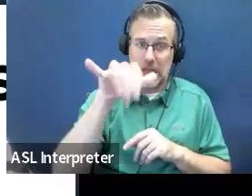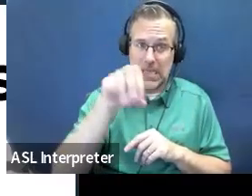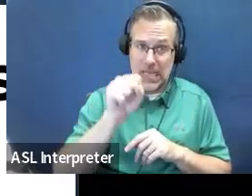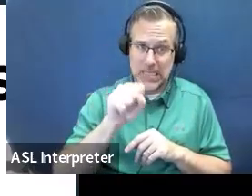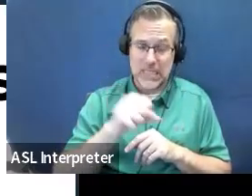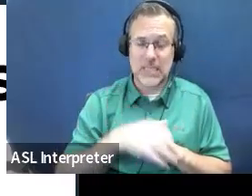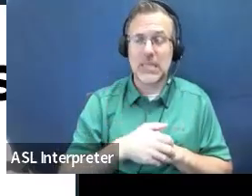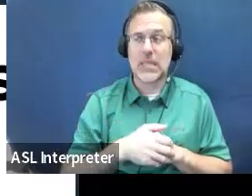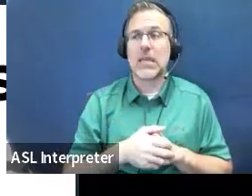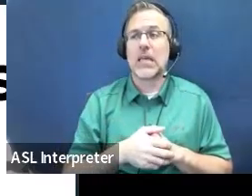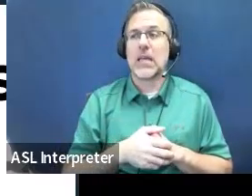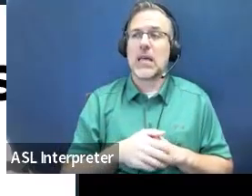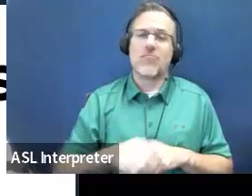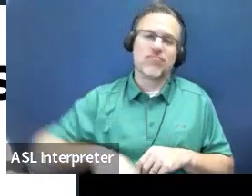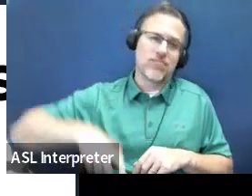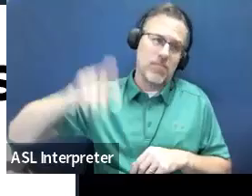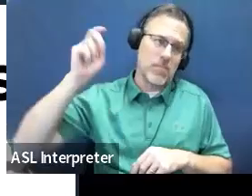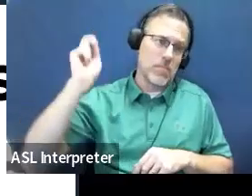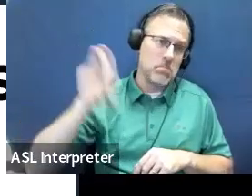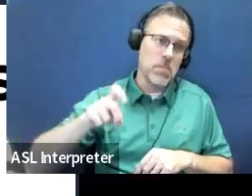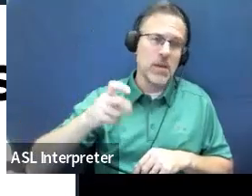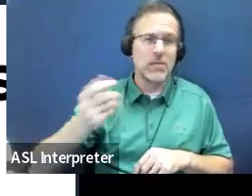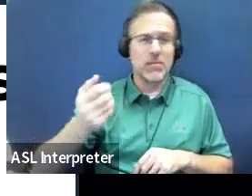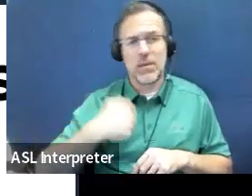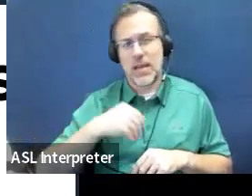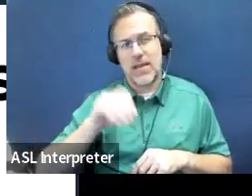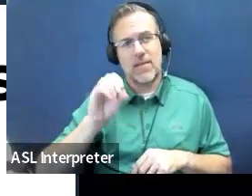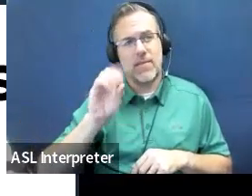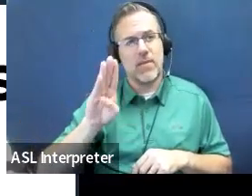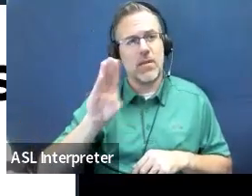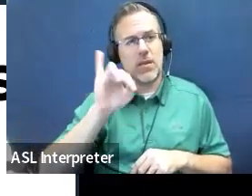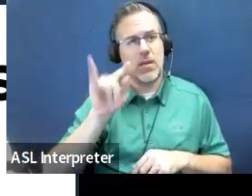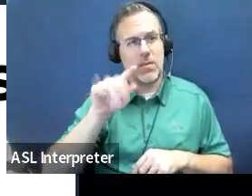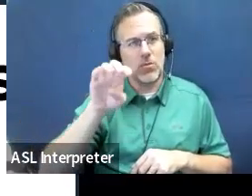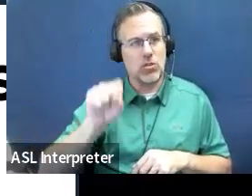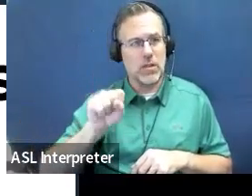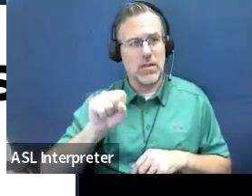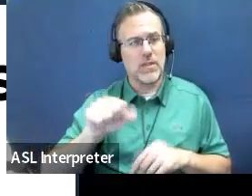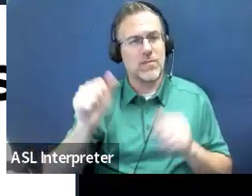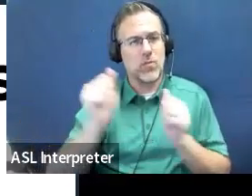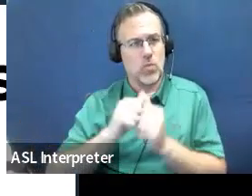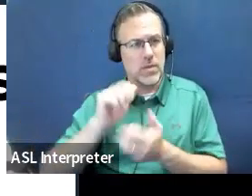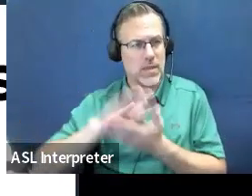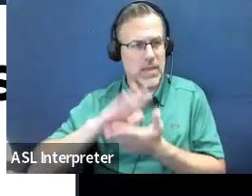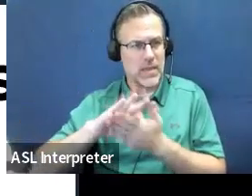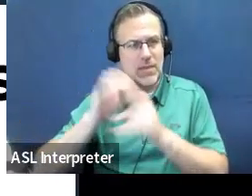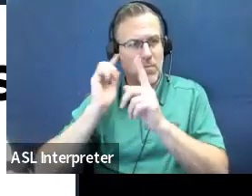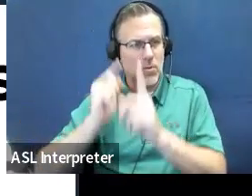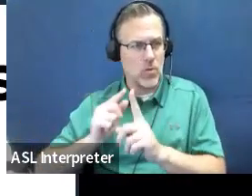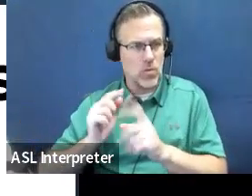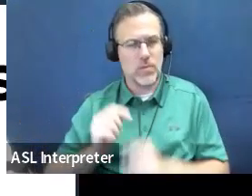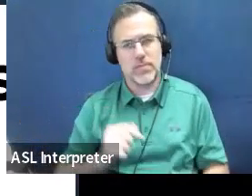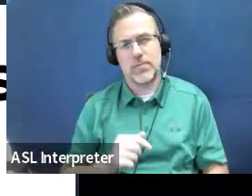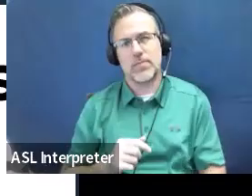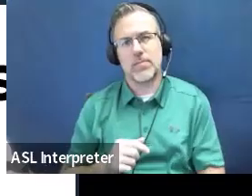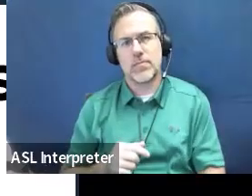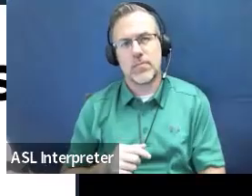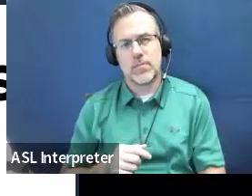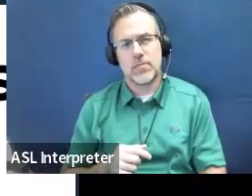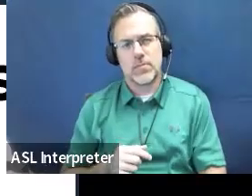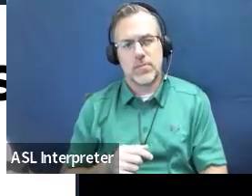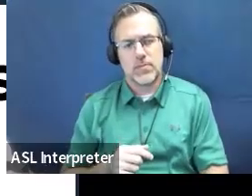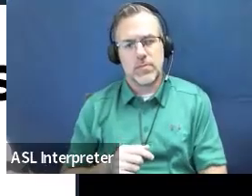yes. They must have objectives with their academic goals. So here's an